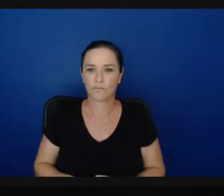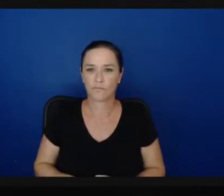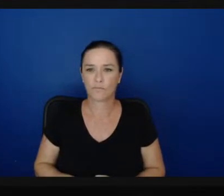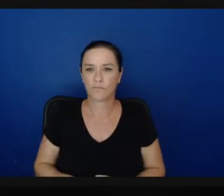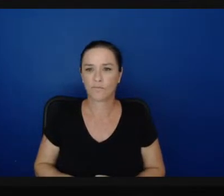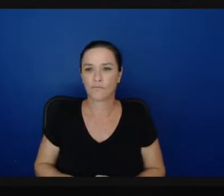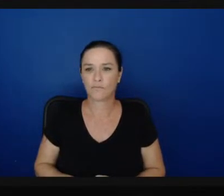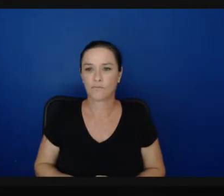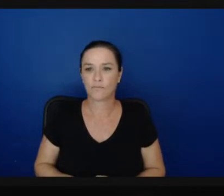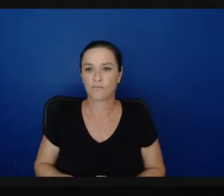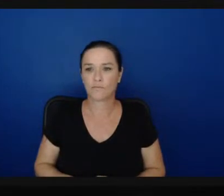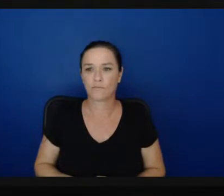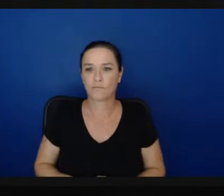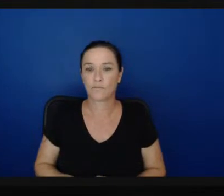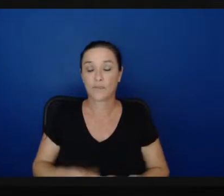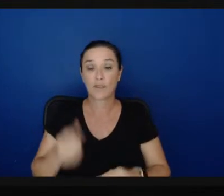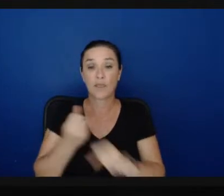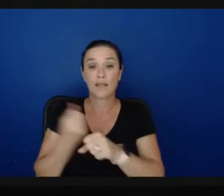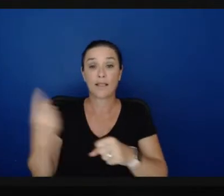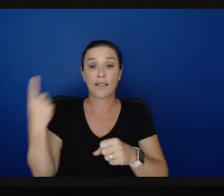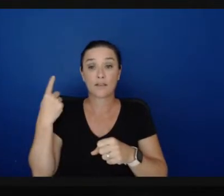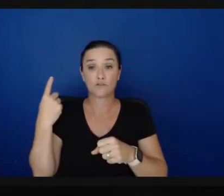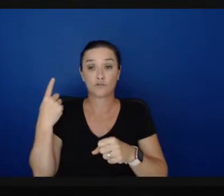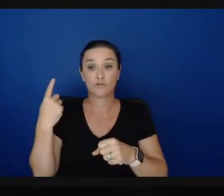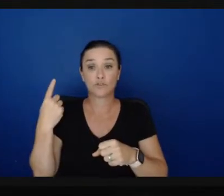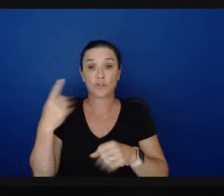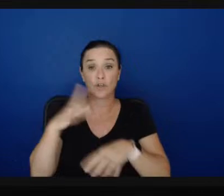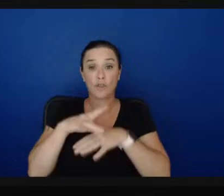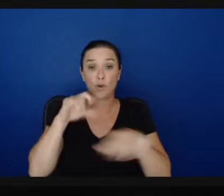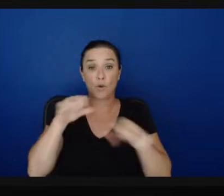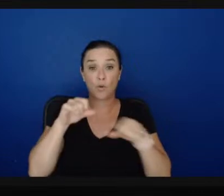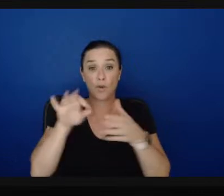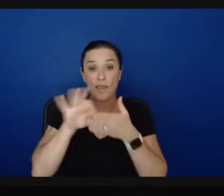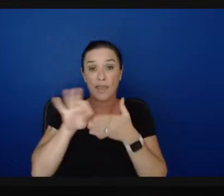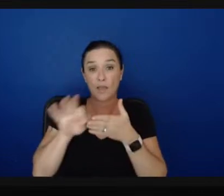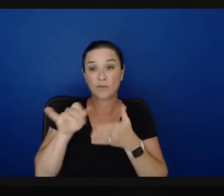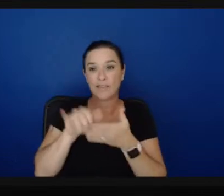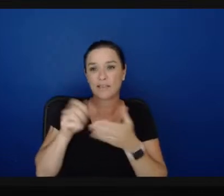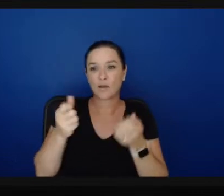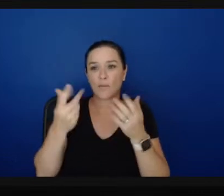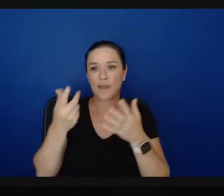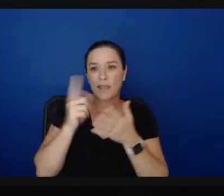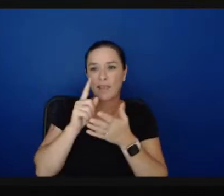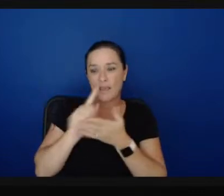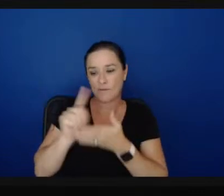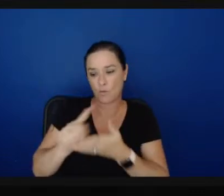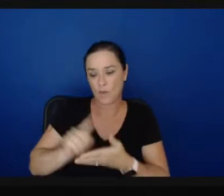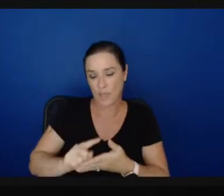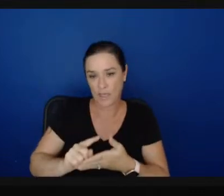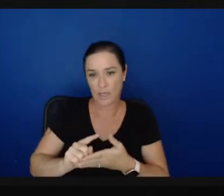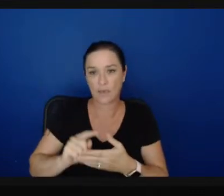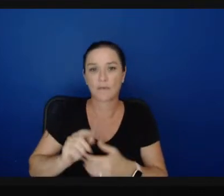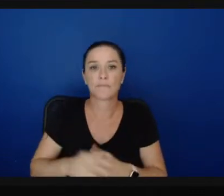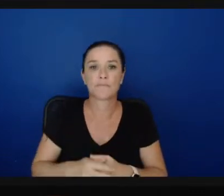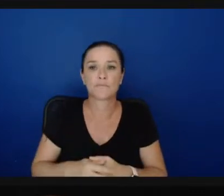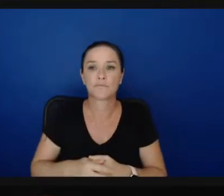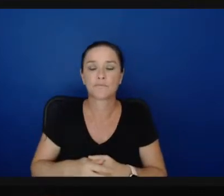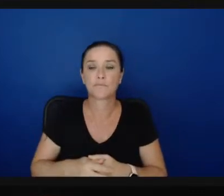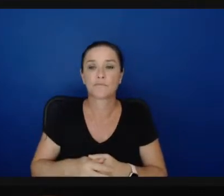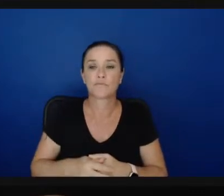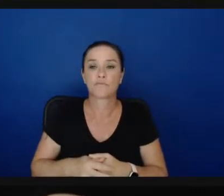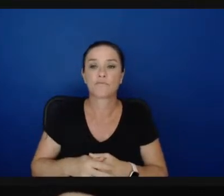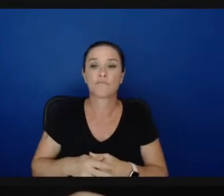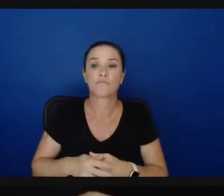All right, so last year, earthquake counts. This is earthquakes per week now. So here we are. It's